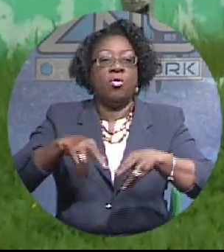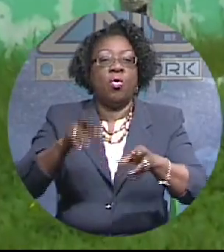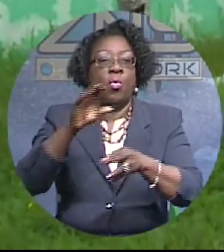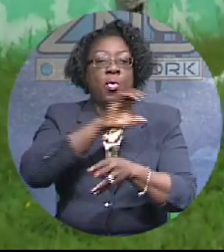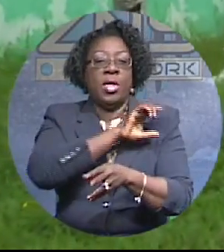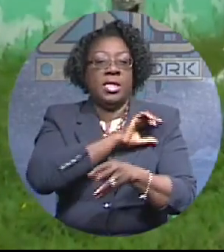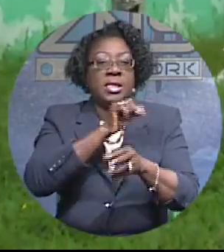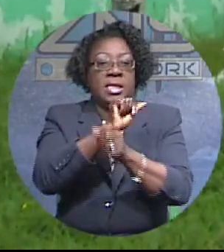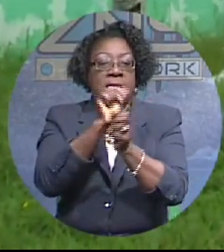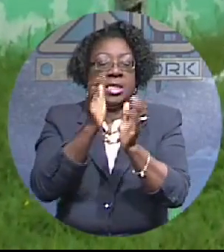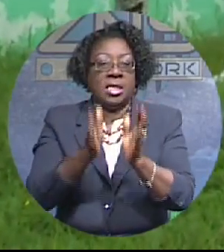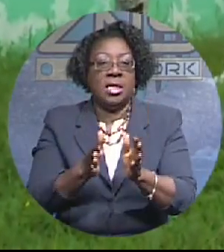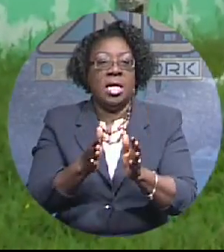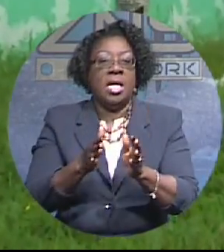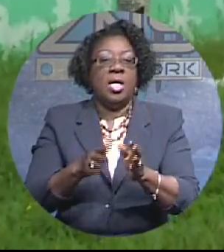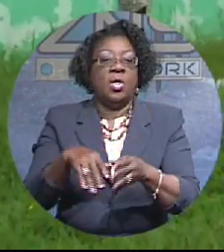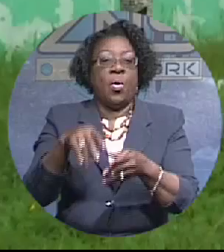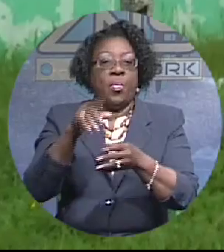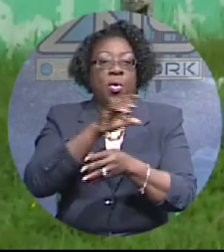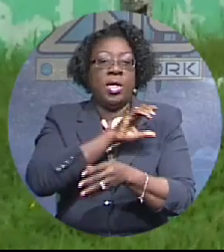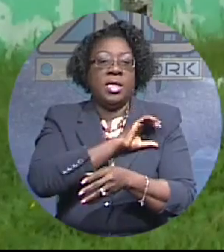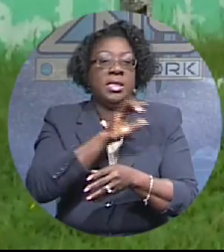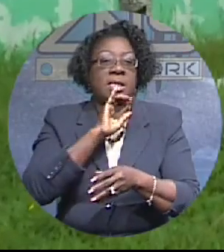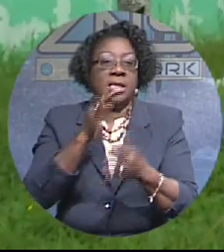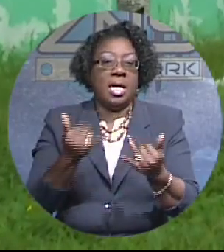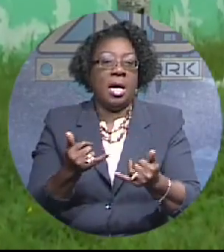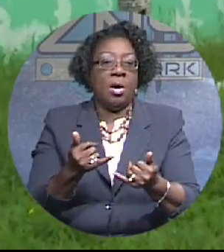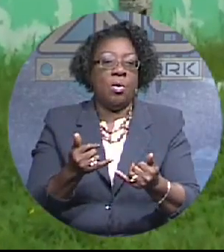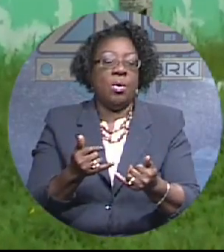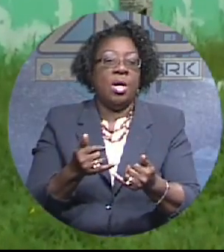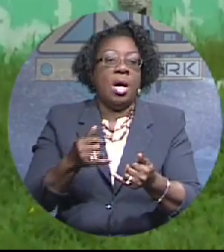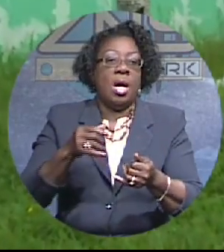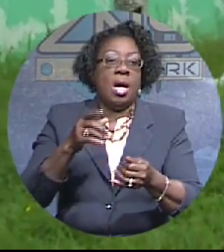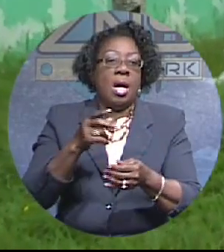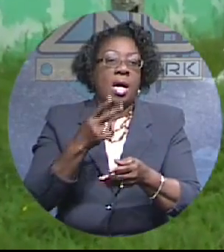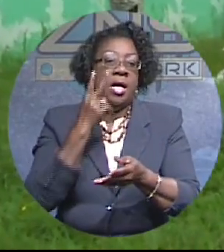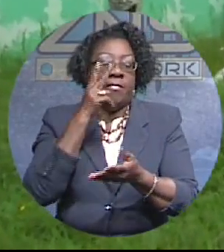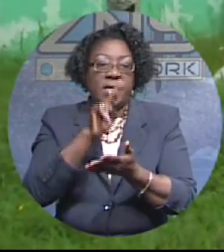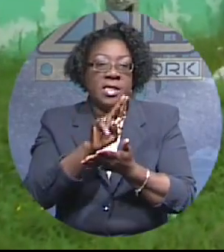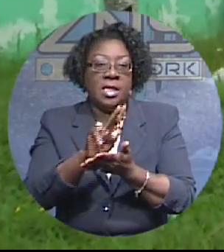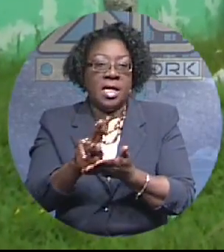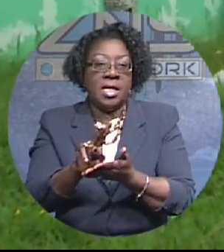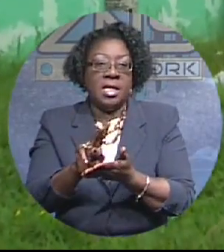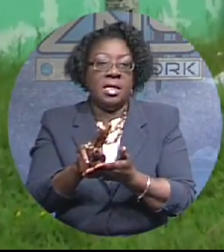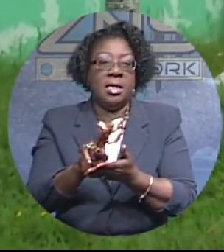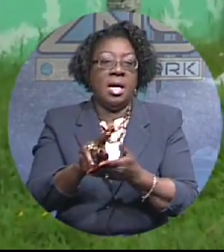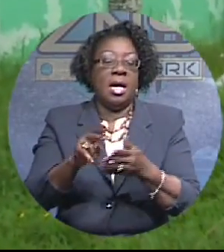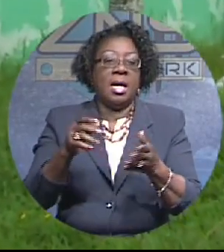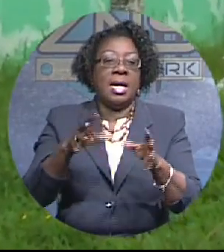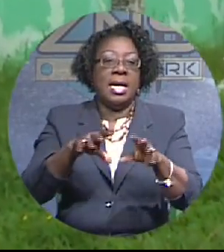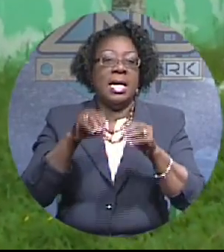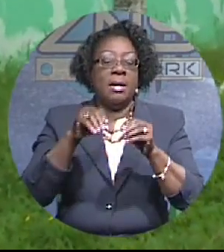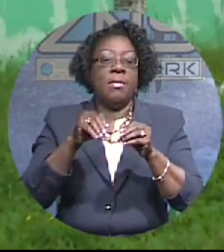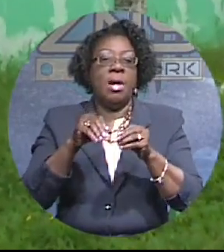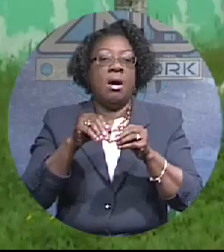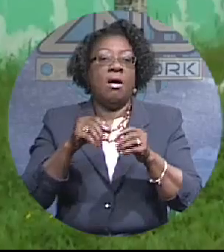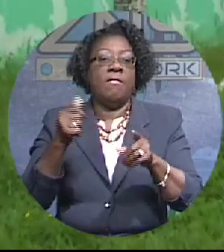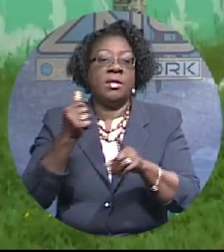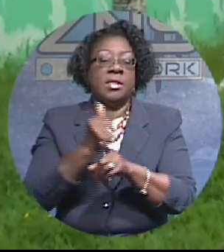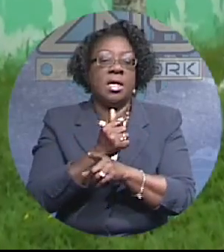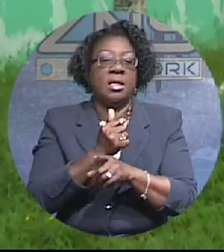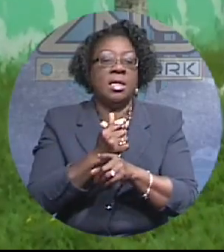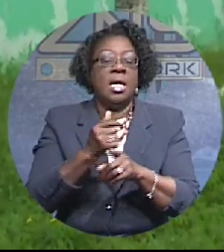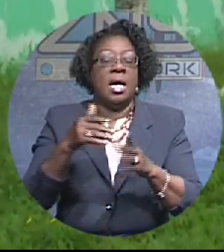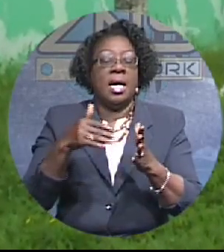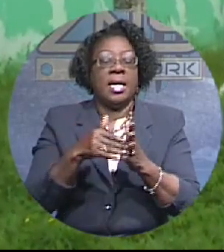we understand that the police are now investigating a counterclaim of assault by the parent against the teacher. And that has meant that the parent was released